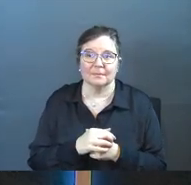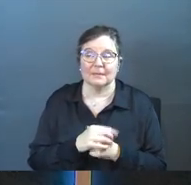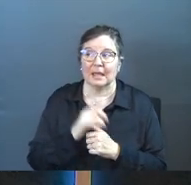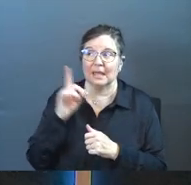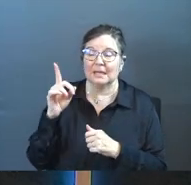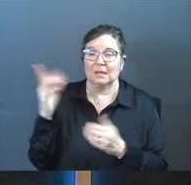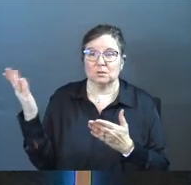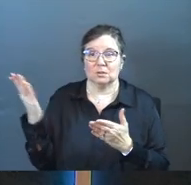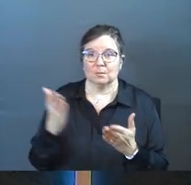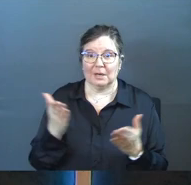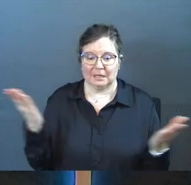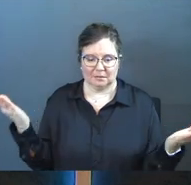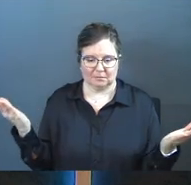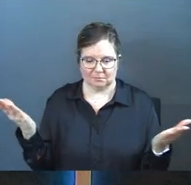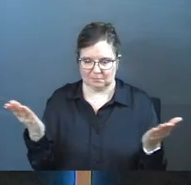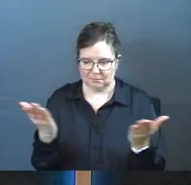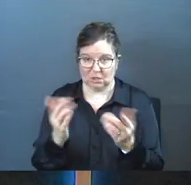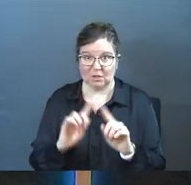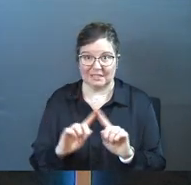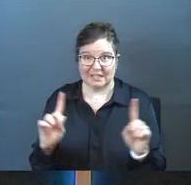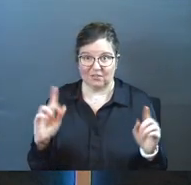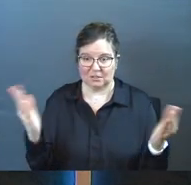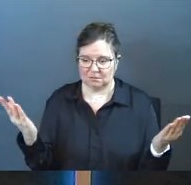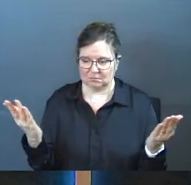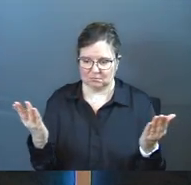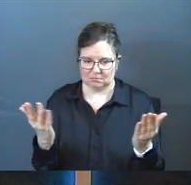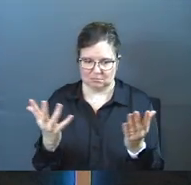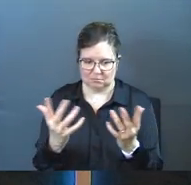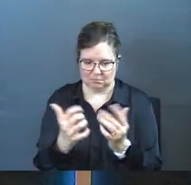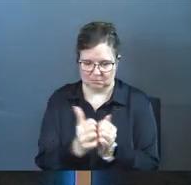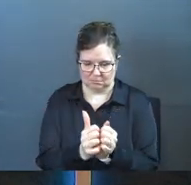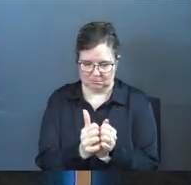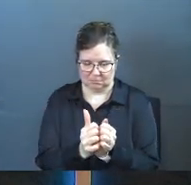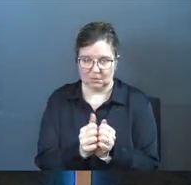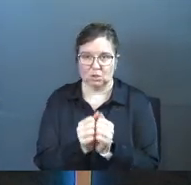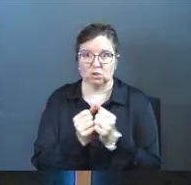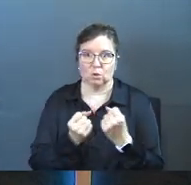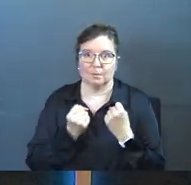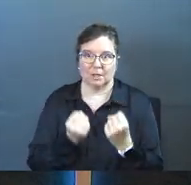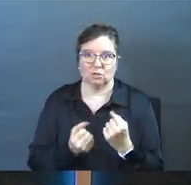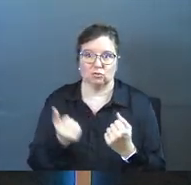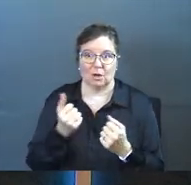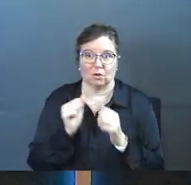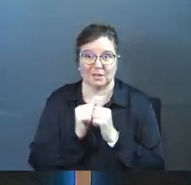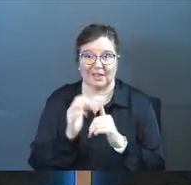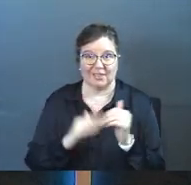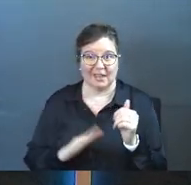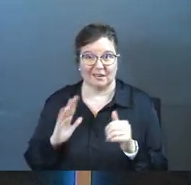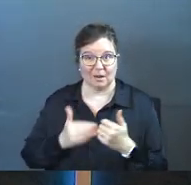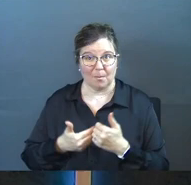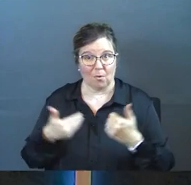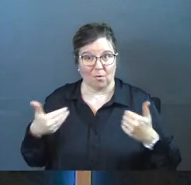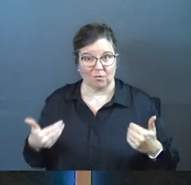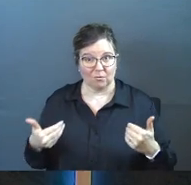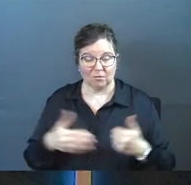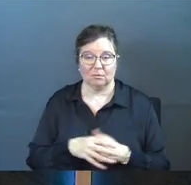That he was bringing your differences together in his way so that you would be stronger together than you were